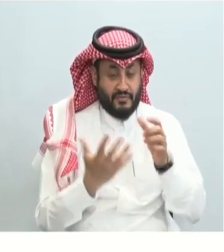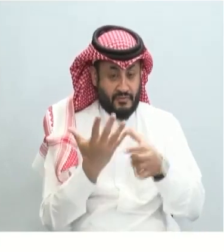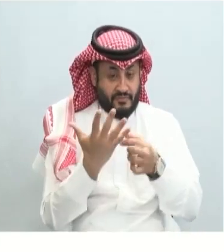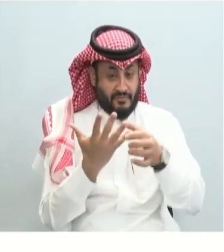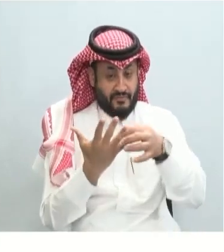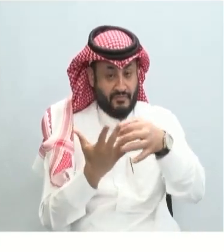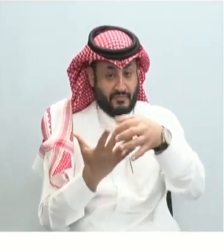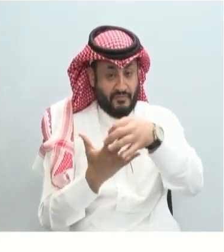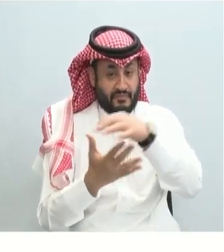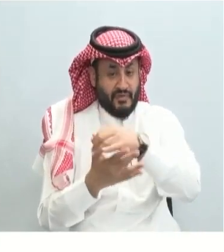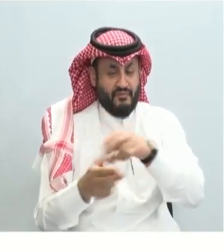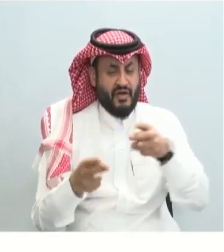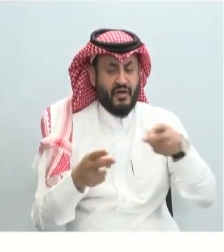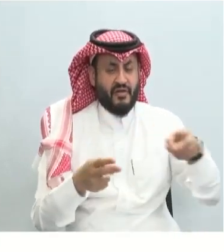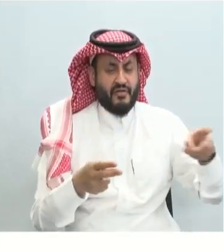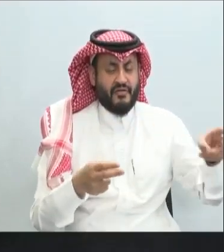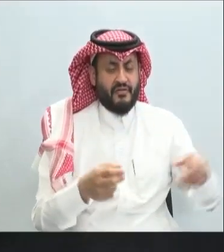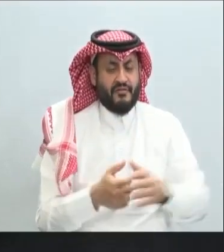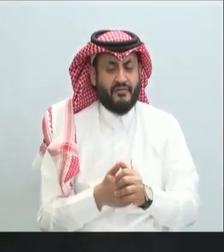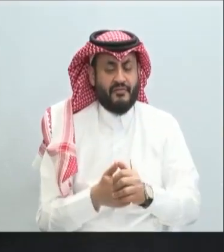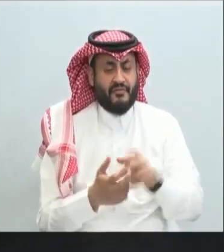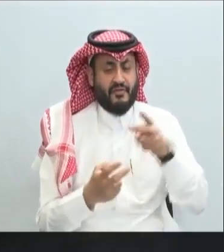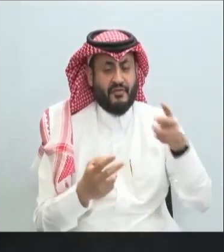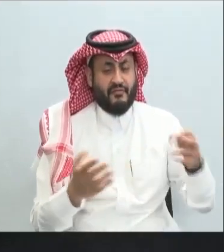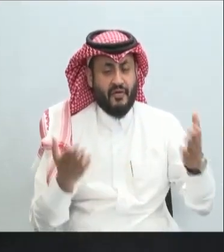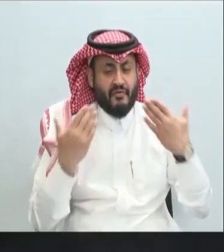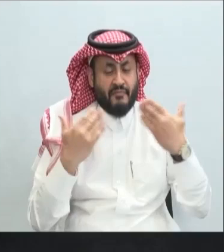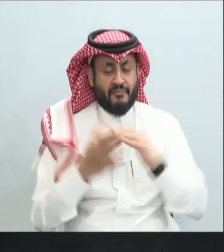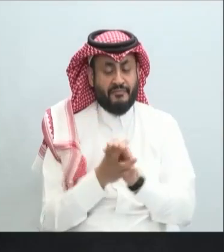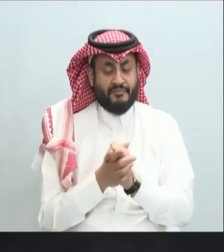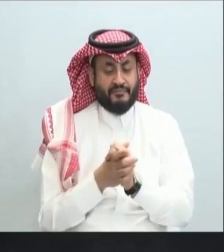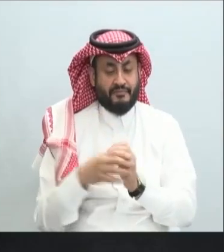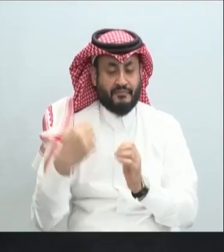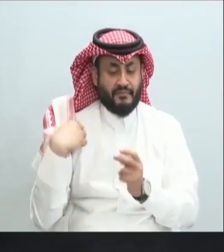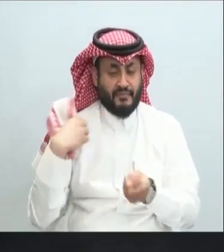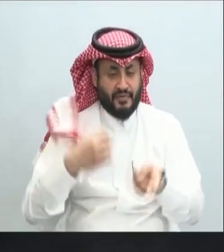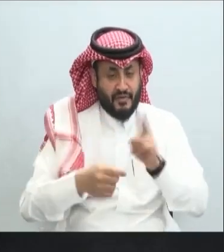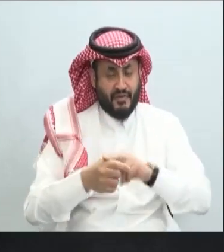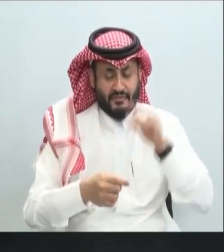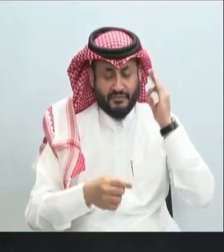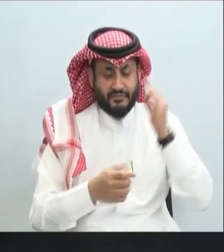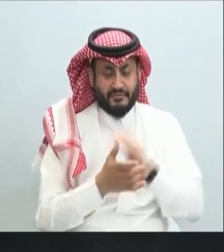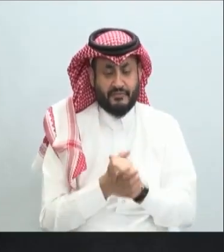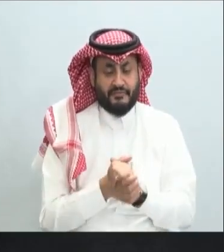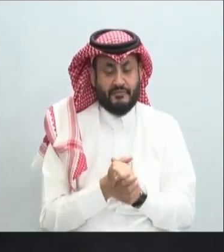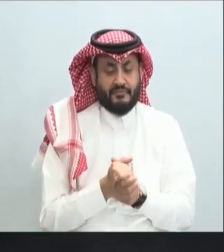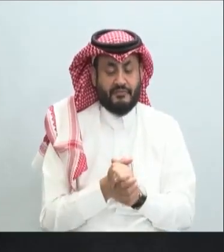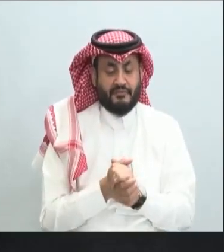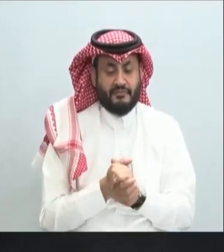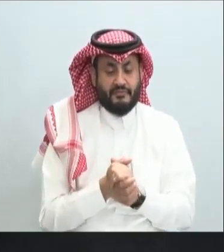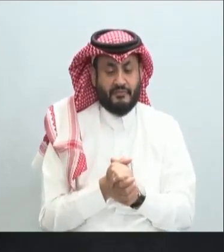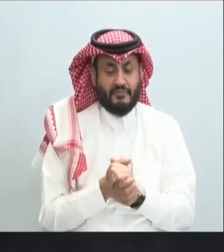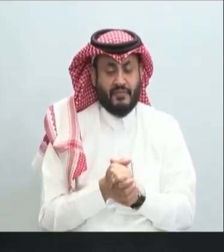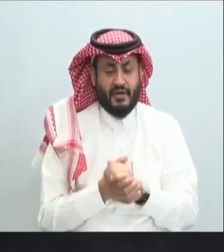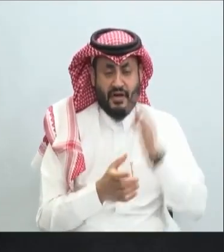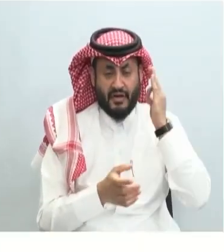have these different five types of weather. Let's listen to them one more time and say